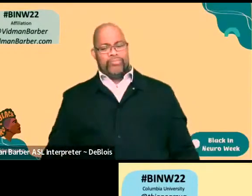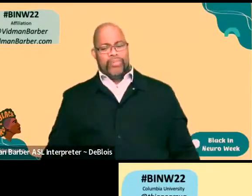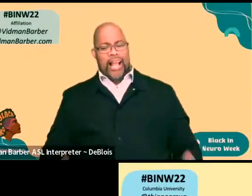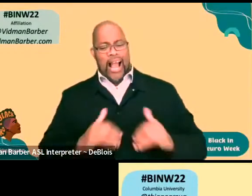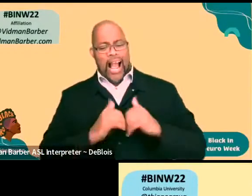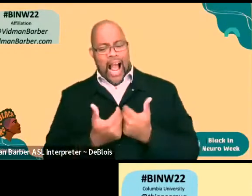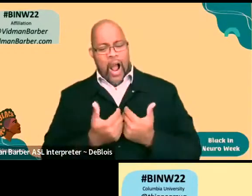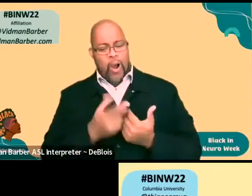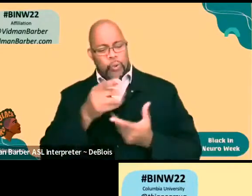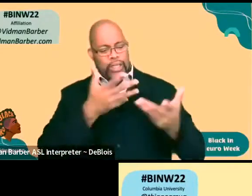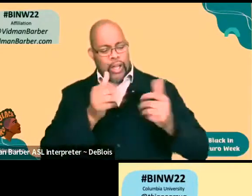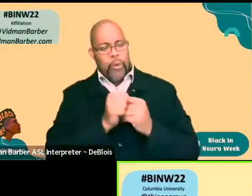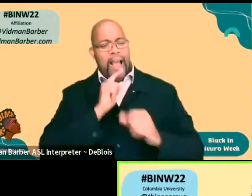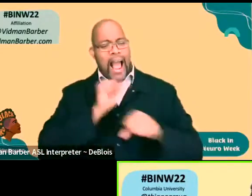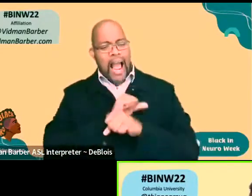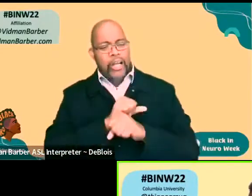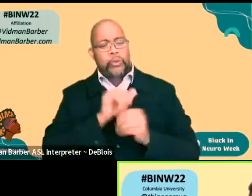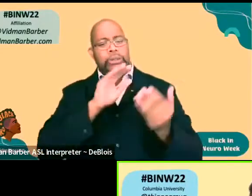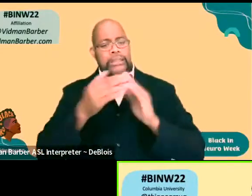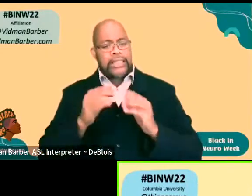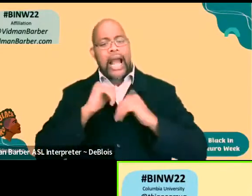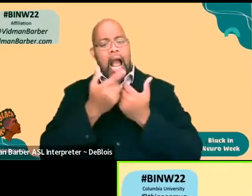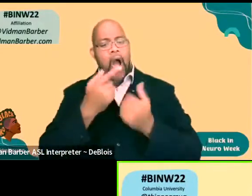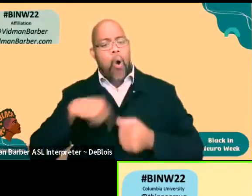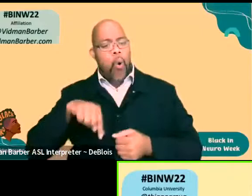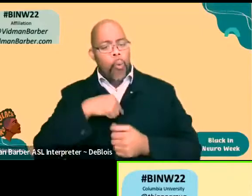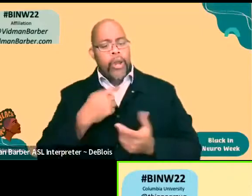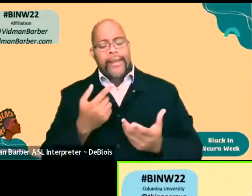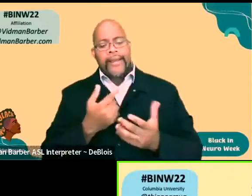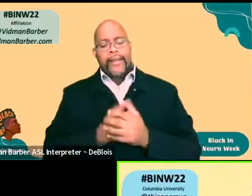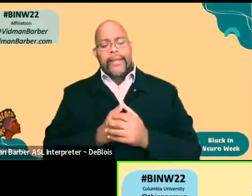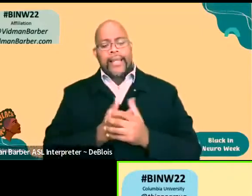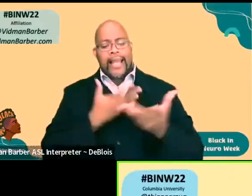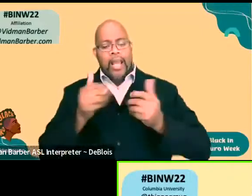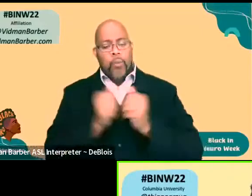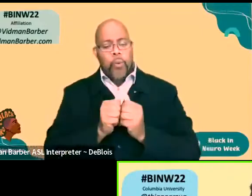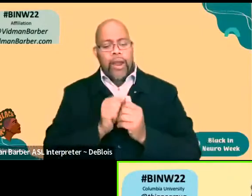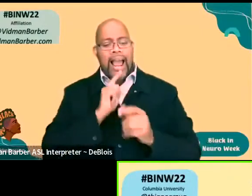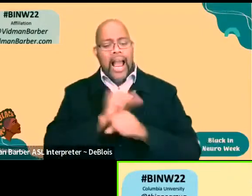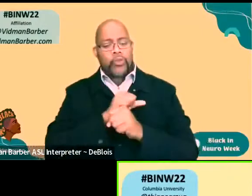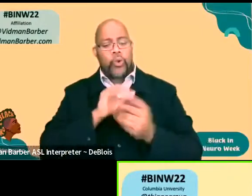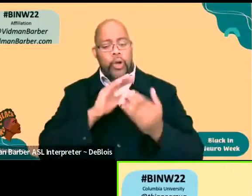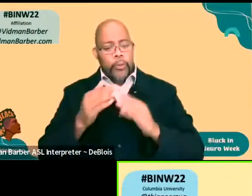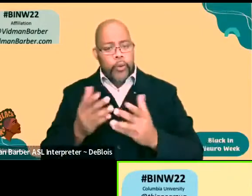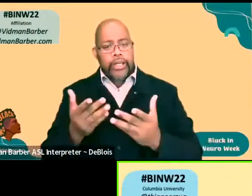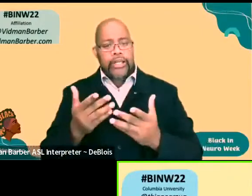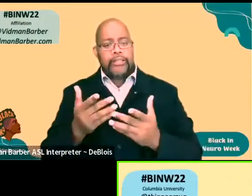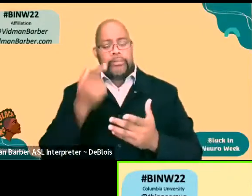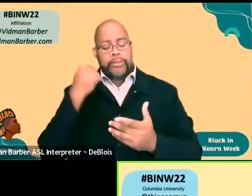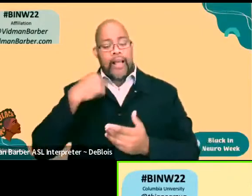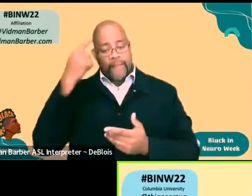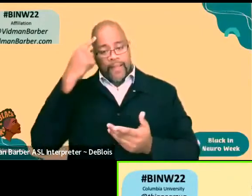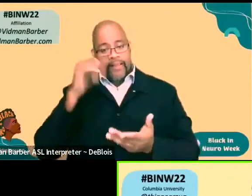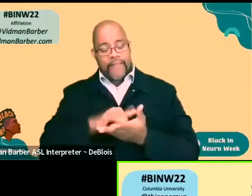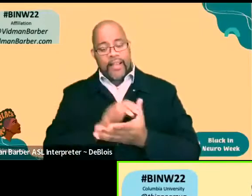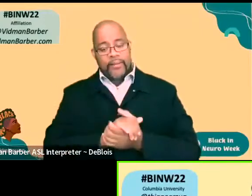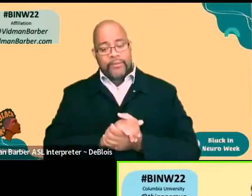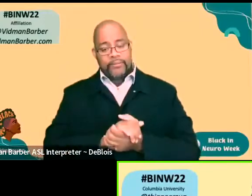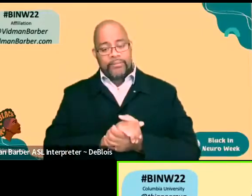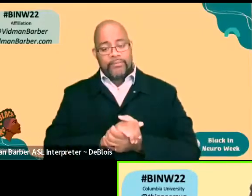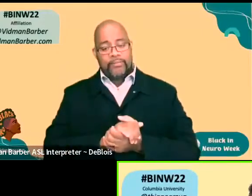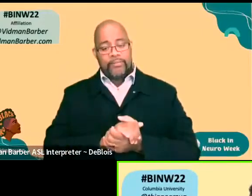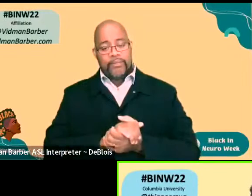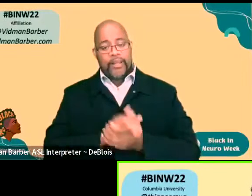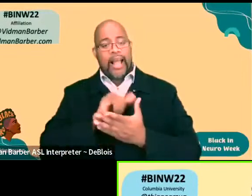How do we engage with the actual cities? How do we engage with the actual communities that these places are? Because I think the